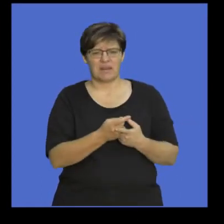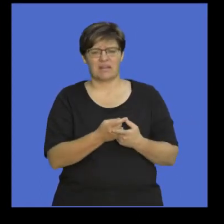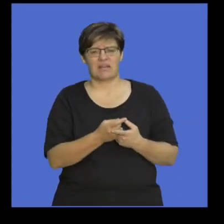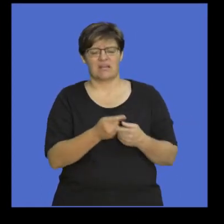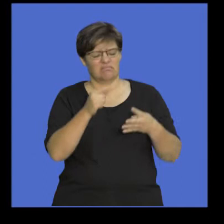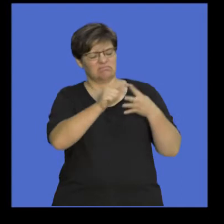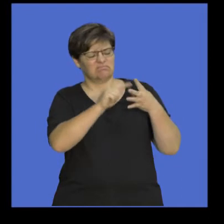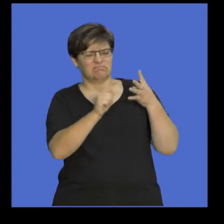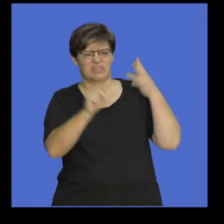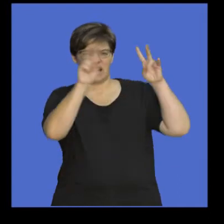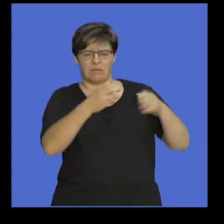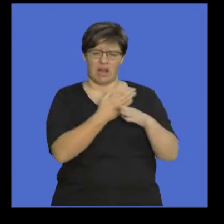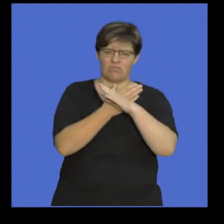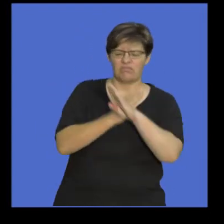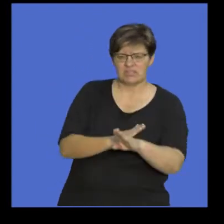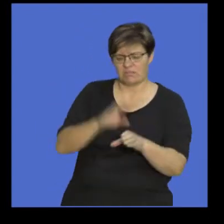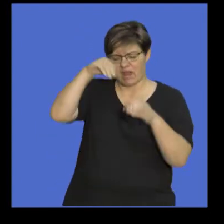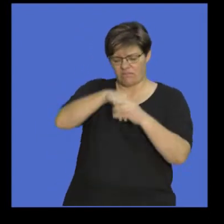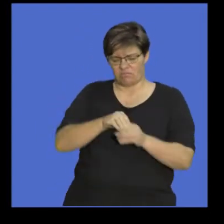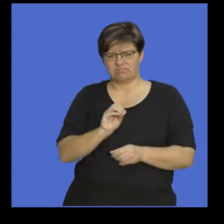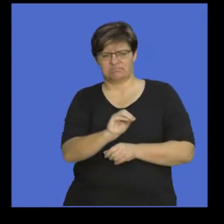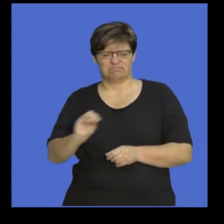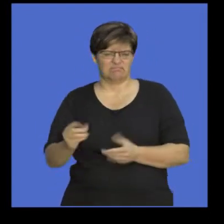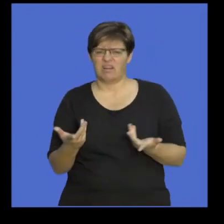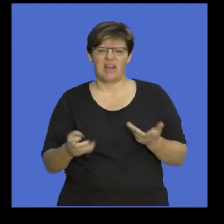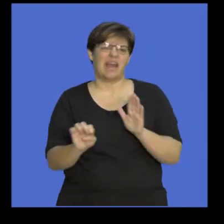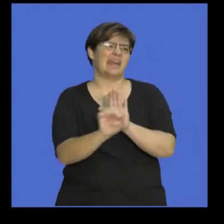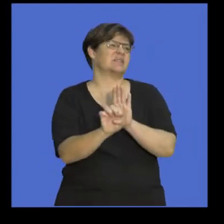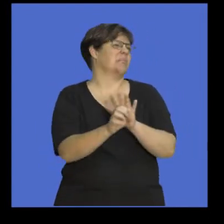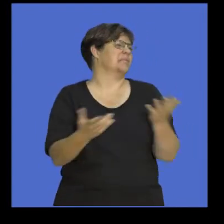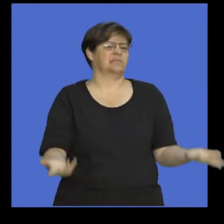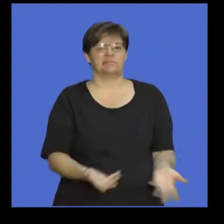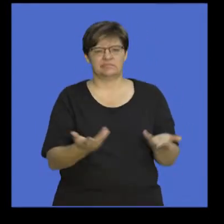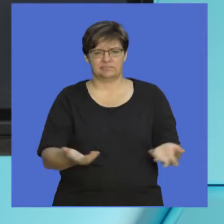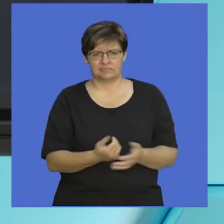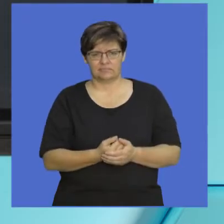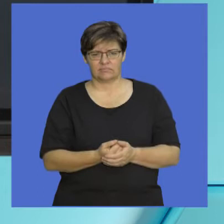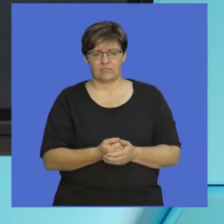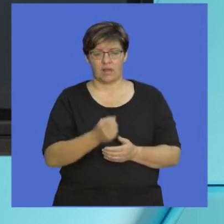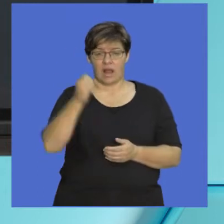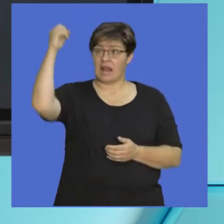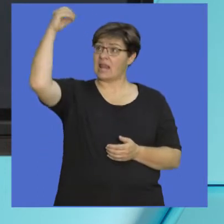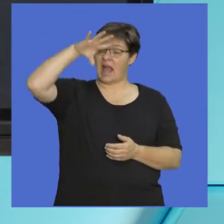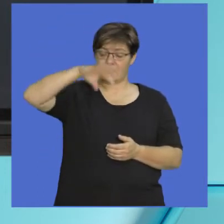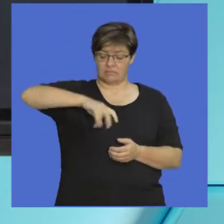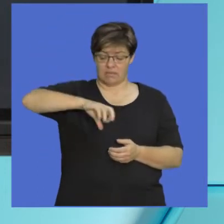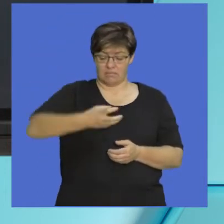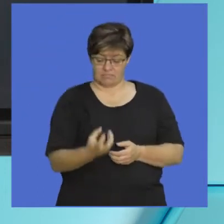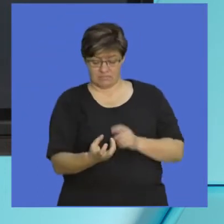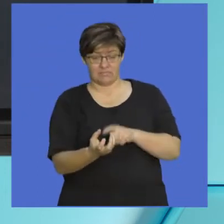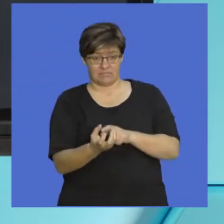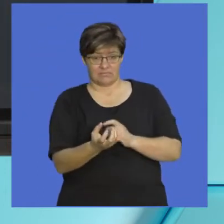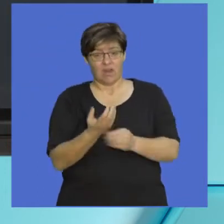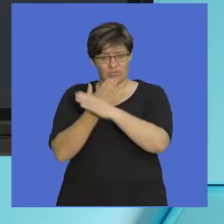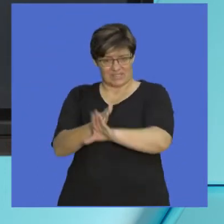they provide varying resistance in a circuit. Let's make a practical example. A light bulb is a